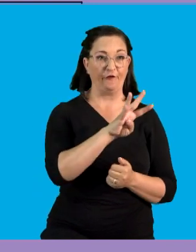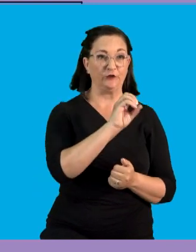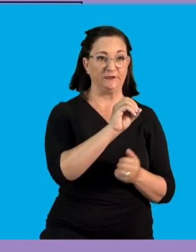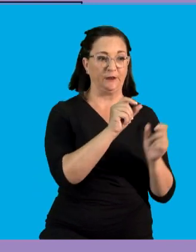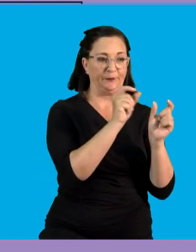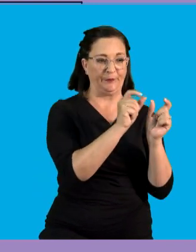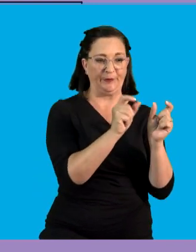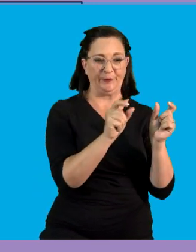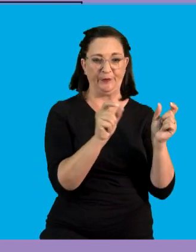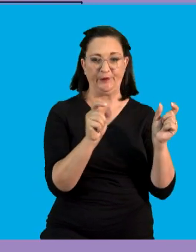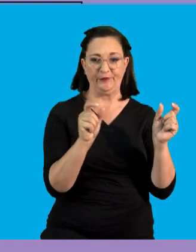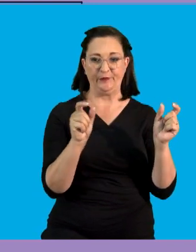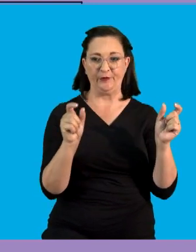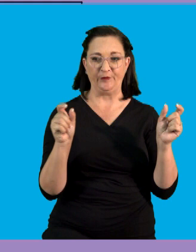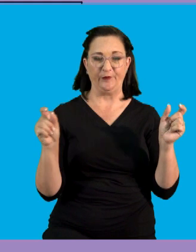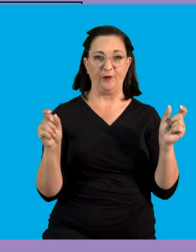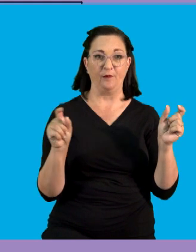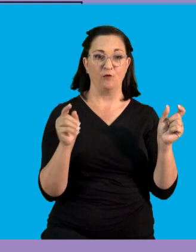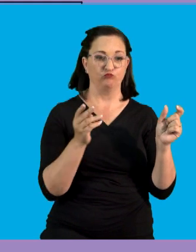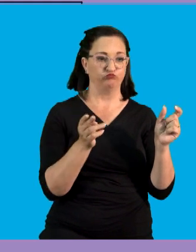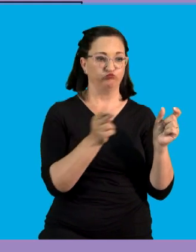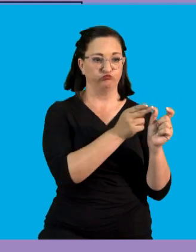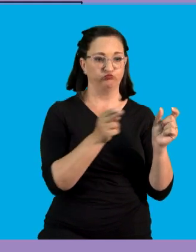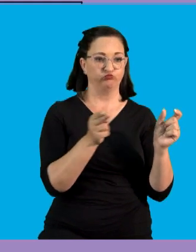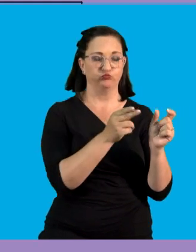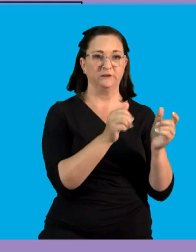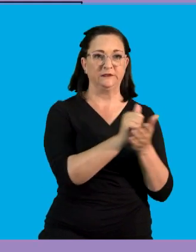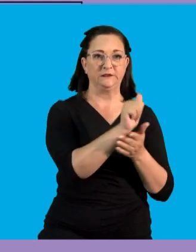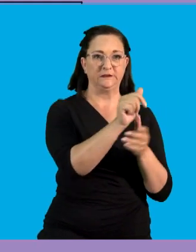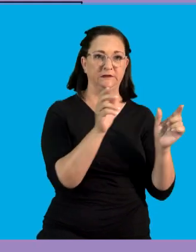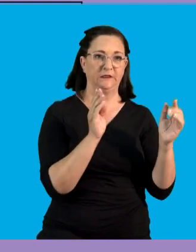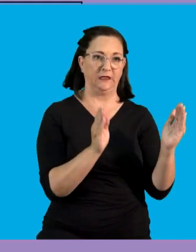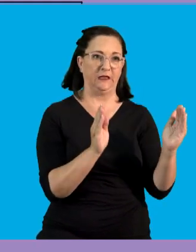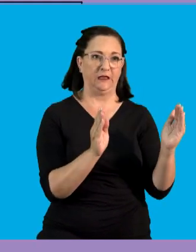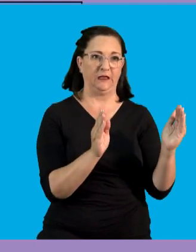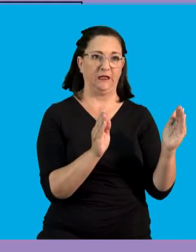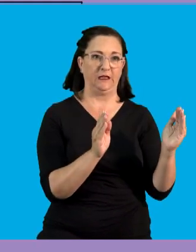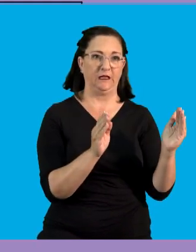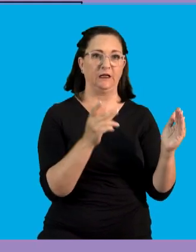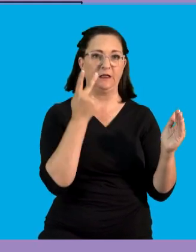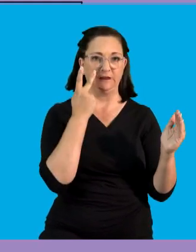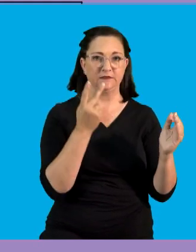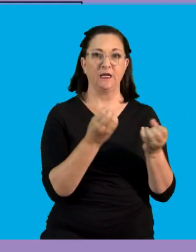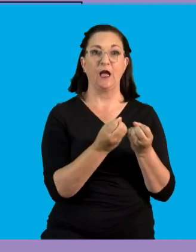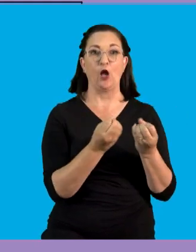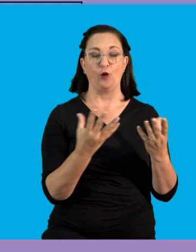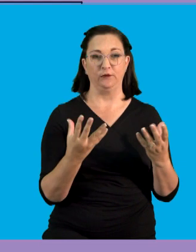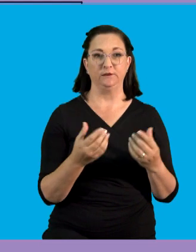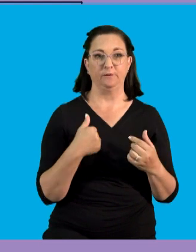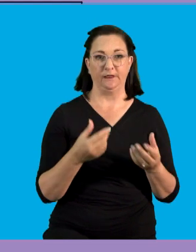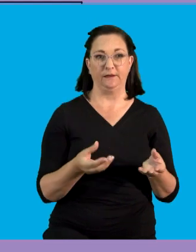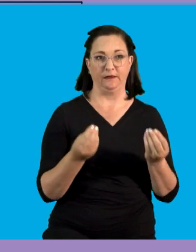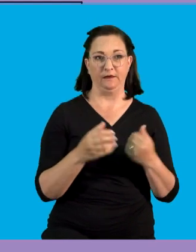40 pieces, and I just take 16 of those 40 pieces, then I can see how much of that whole I have